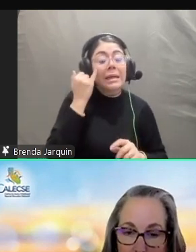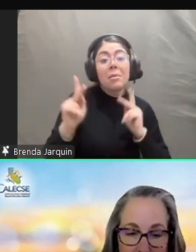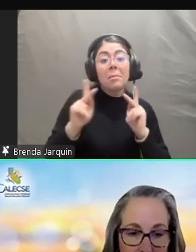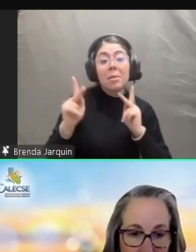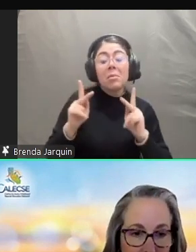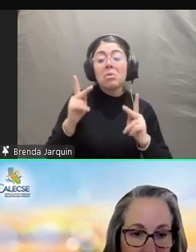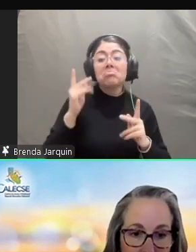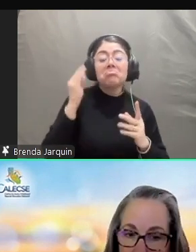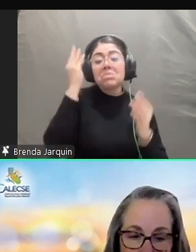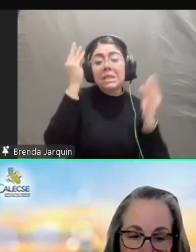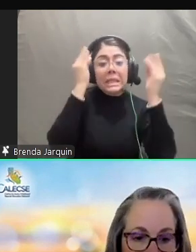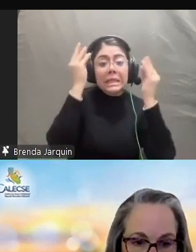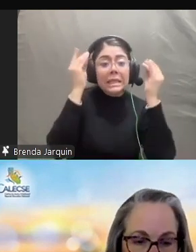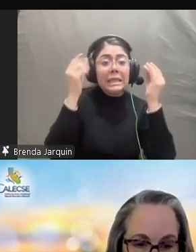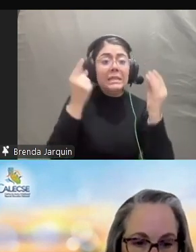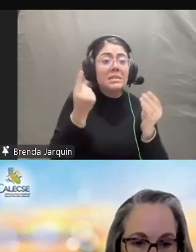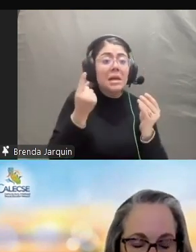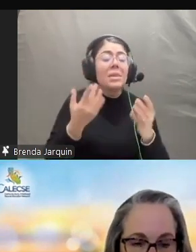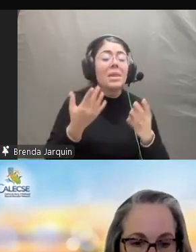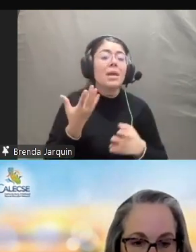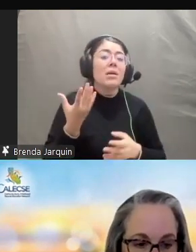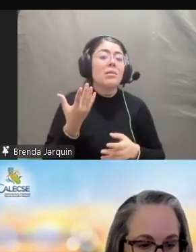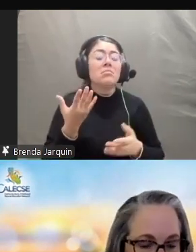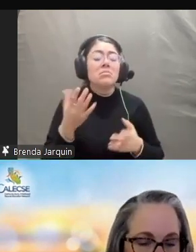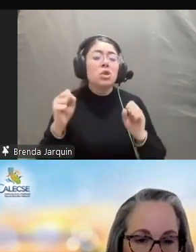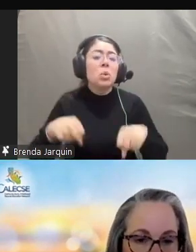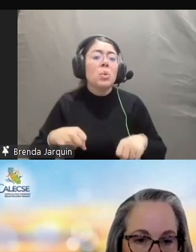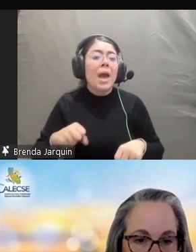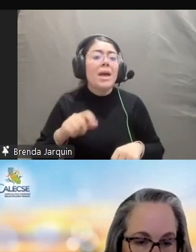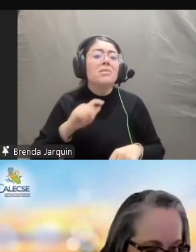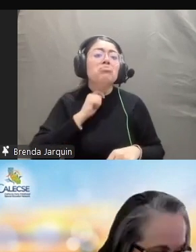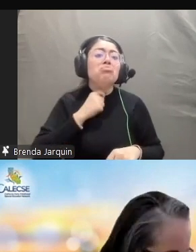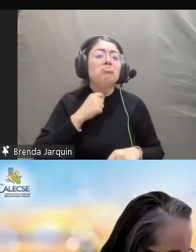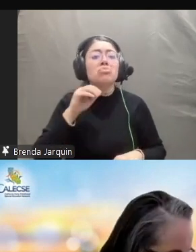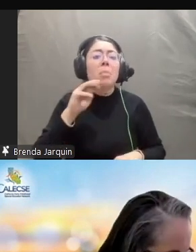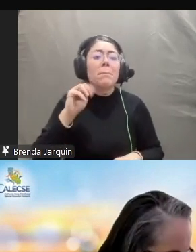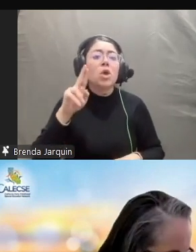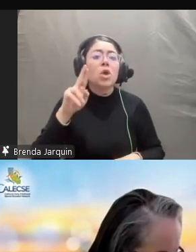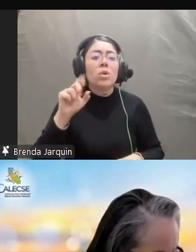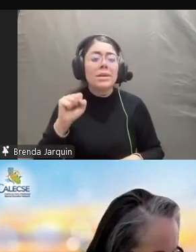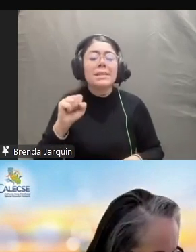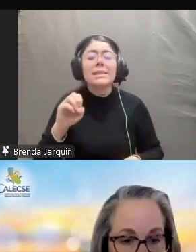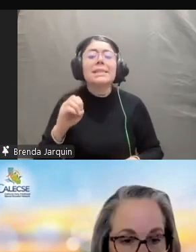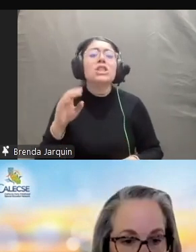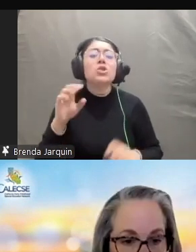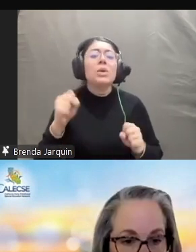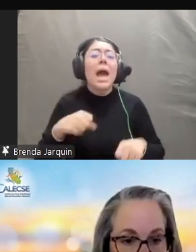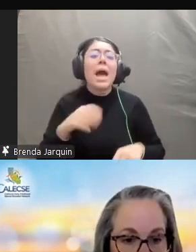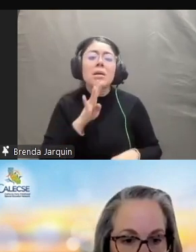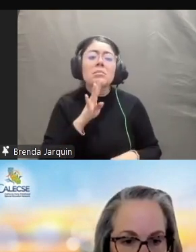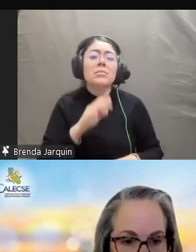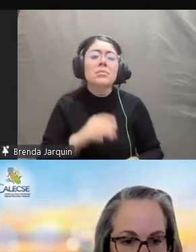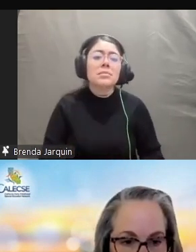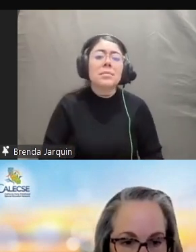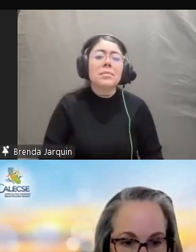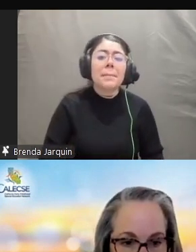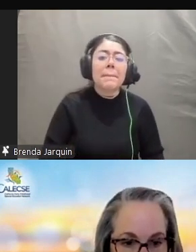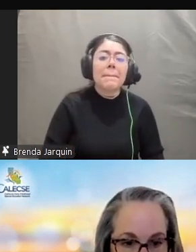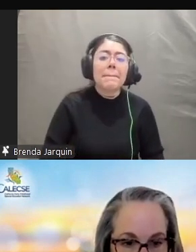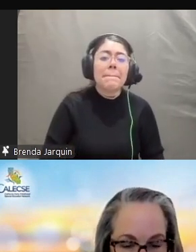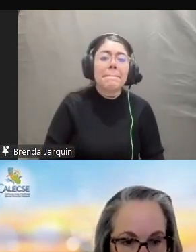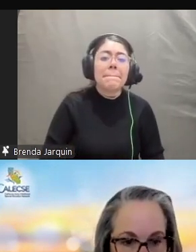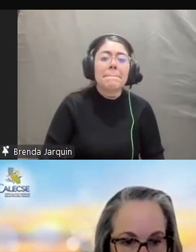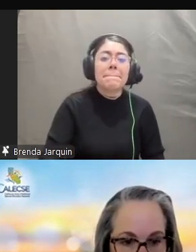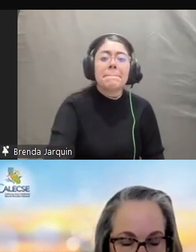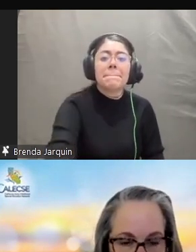just about resources. Lucia, before we do that, I just do want to reiterate, it may come across